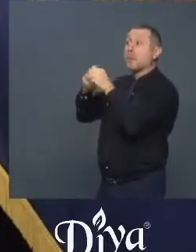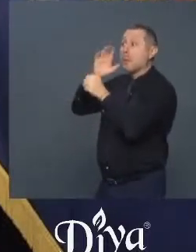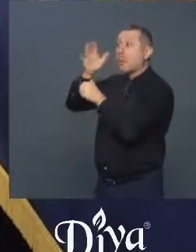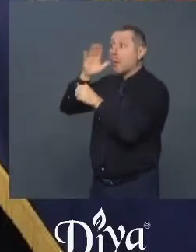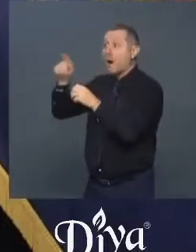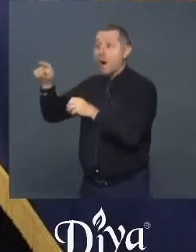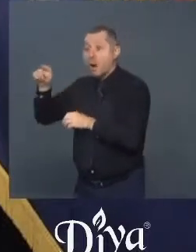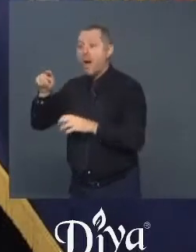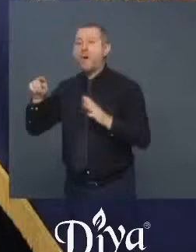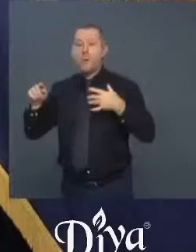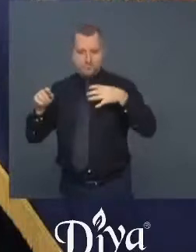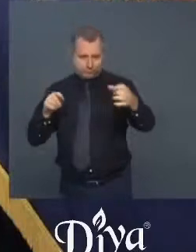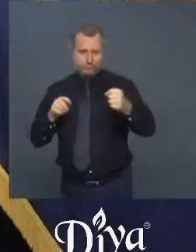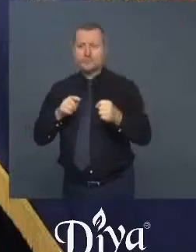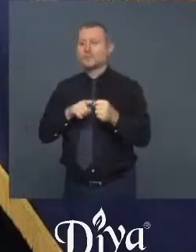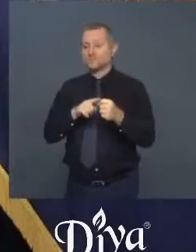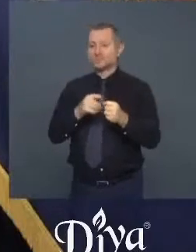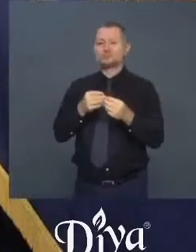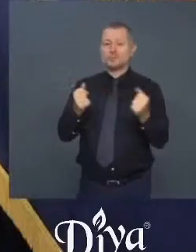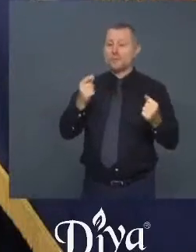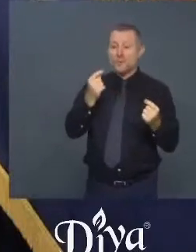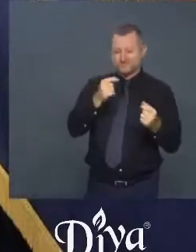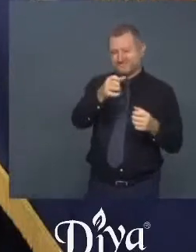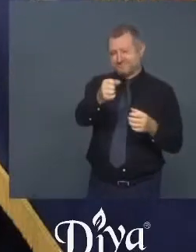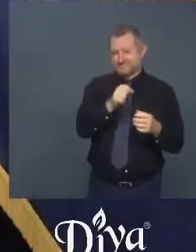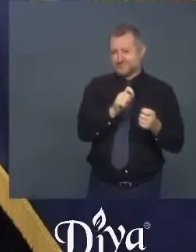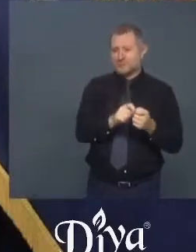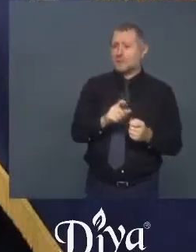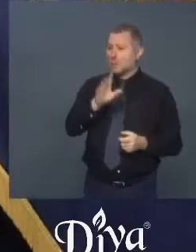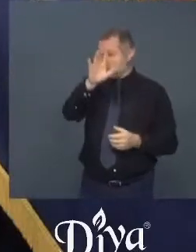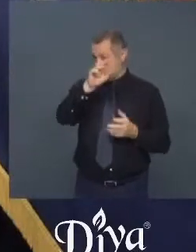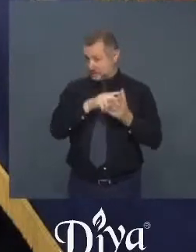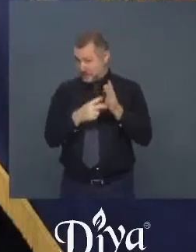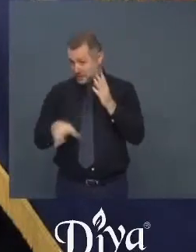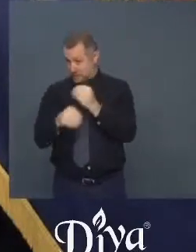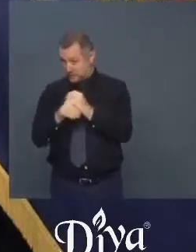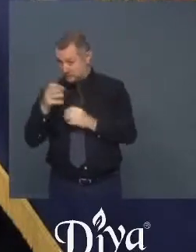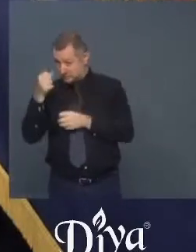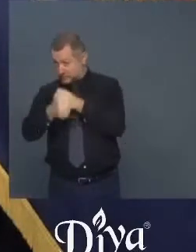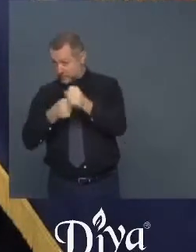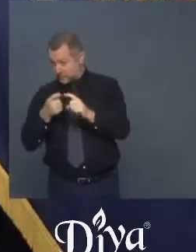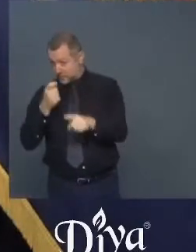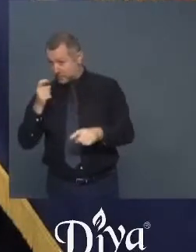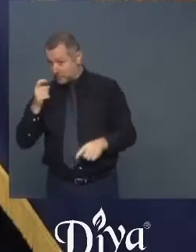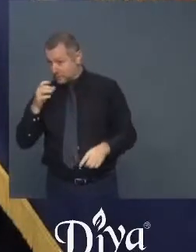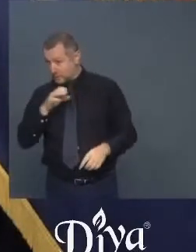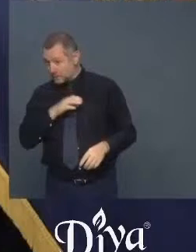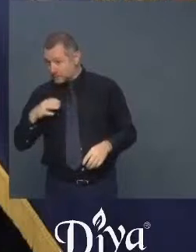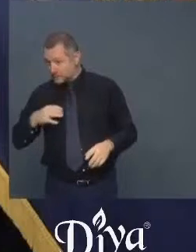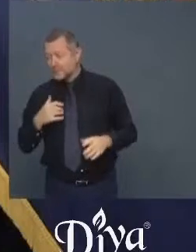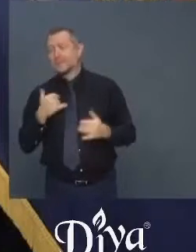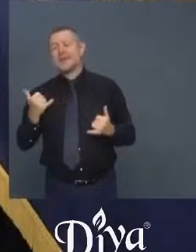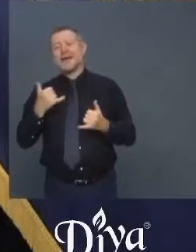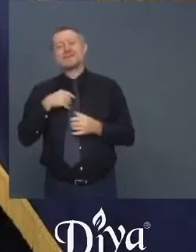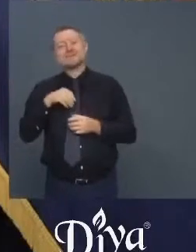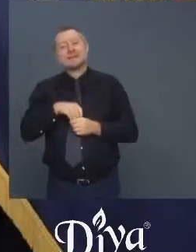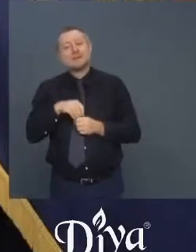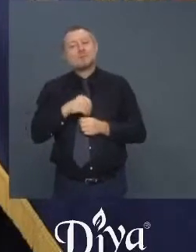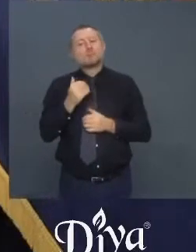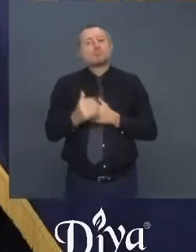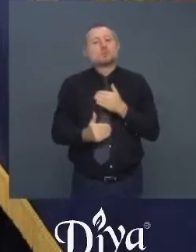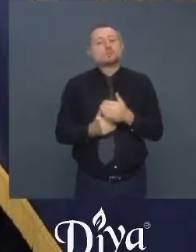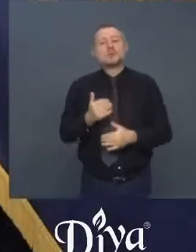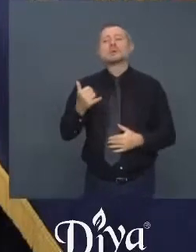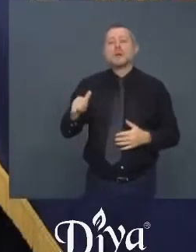those issues. To the committee as members? To the committee as members. It's just information. That was the initial cut